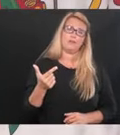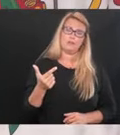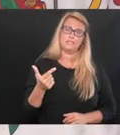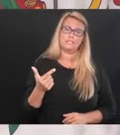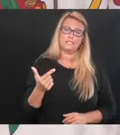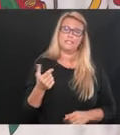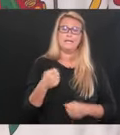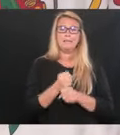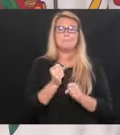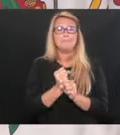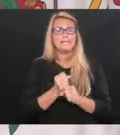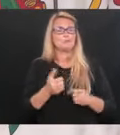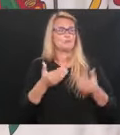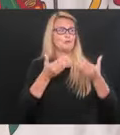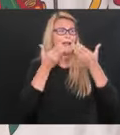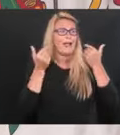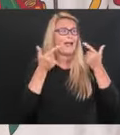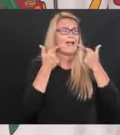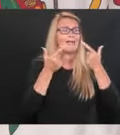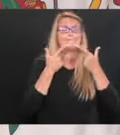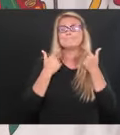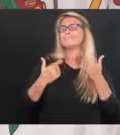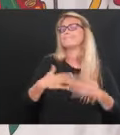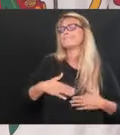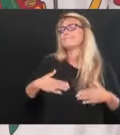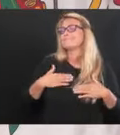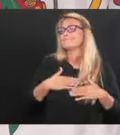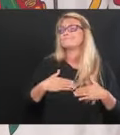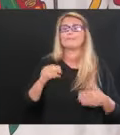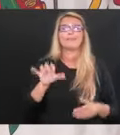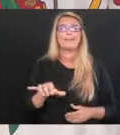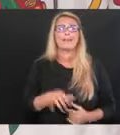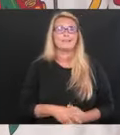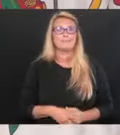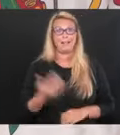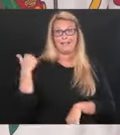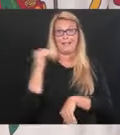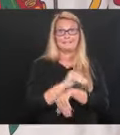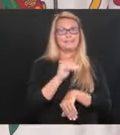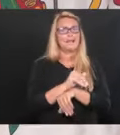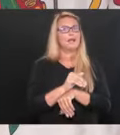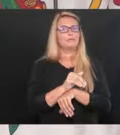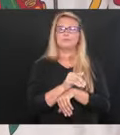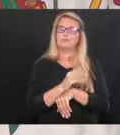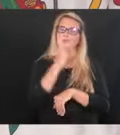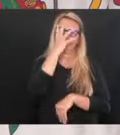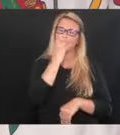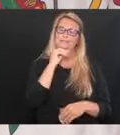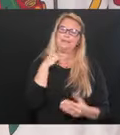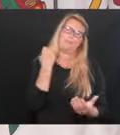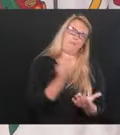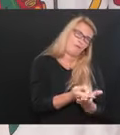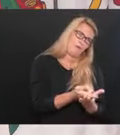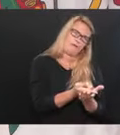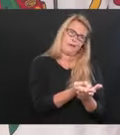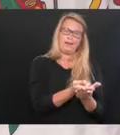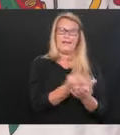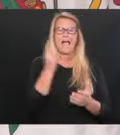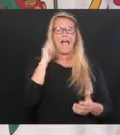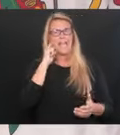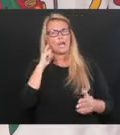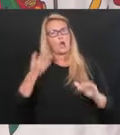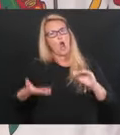makes you laugh and everything. But last night, she was really sawing logs. I mean, I'd wake up in the middle of the night and I could hear her